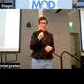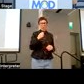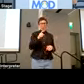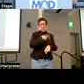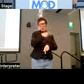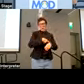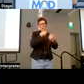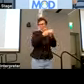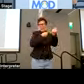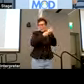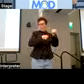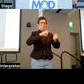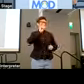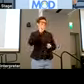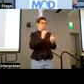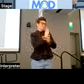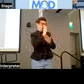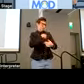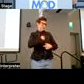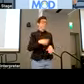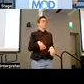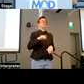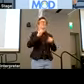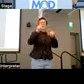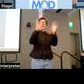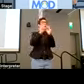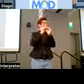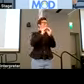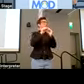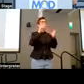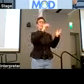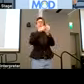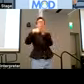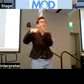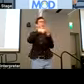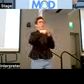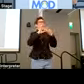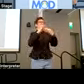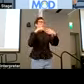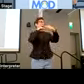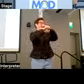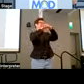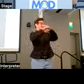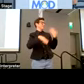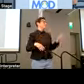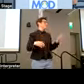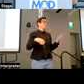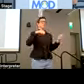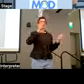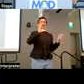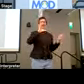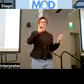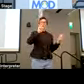advocate for disability rights. Within that conference, there was a lot of discussion about access. We all know the word